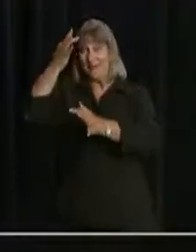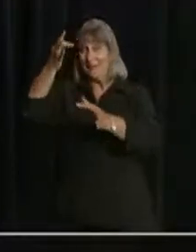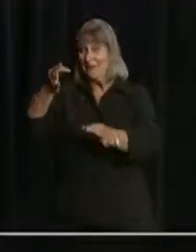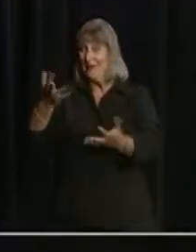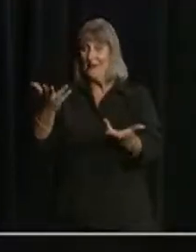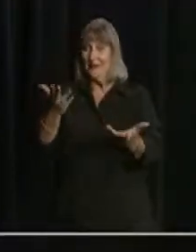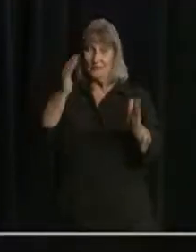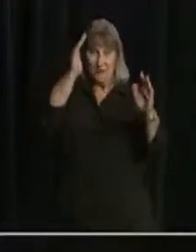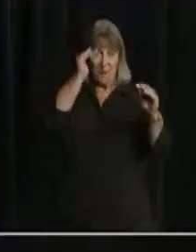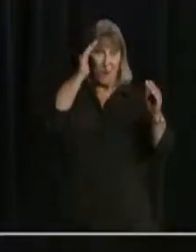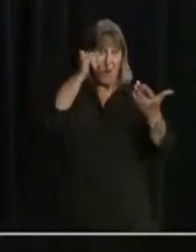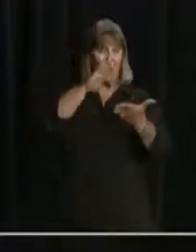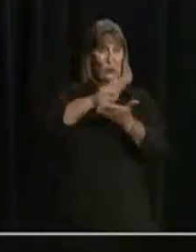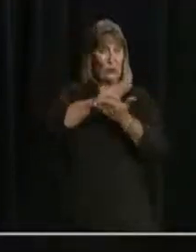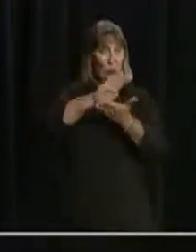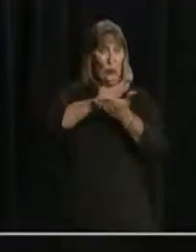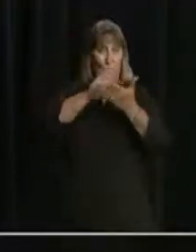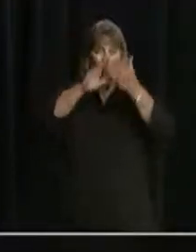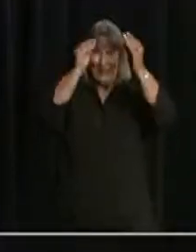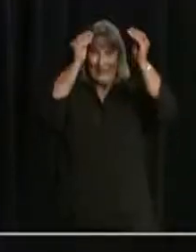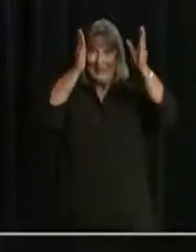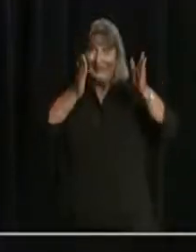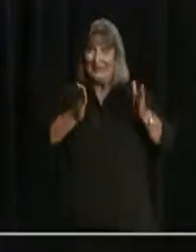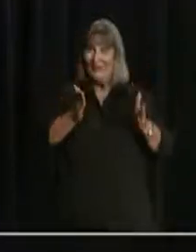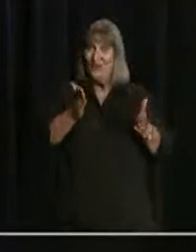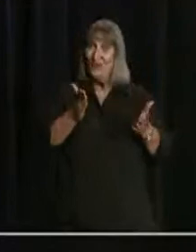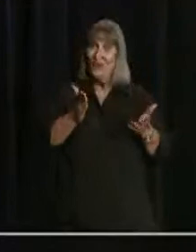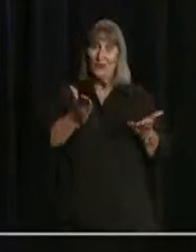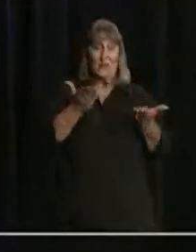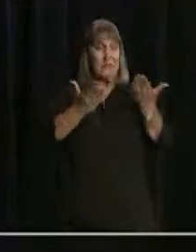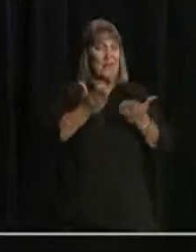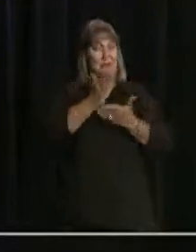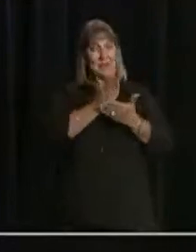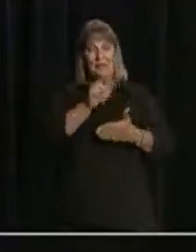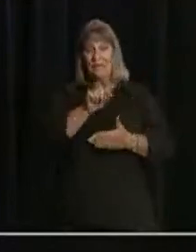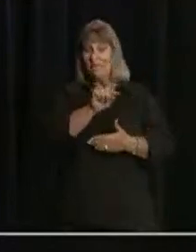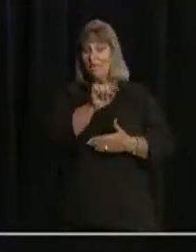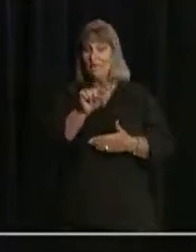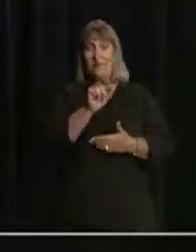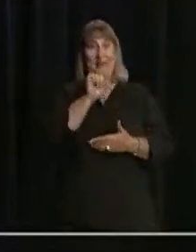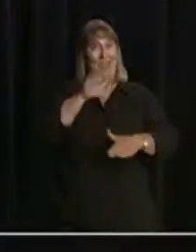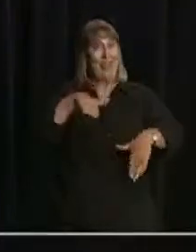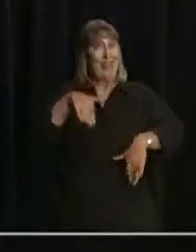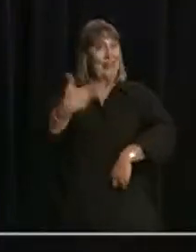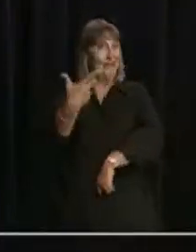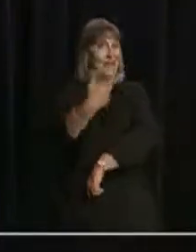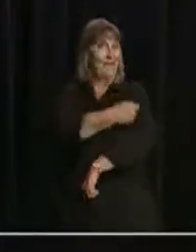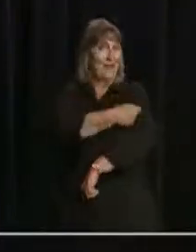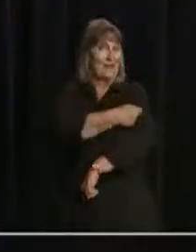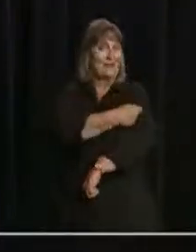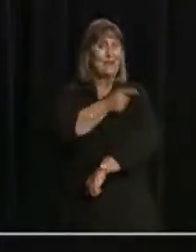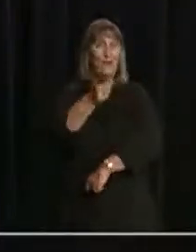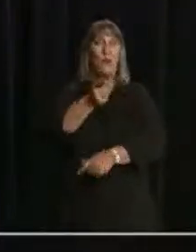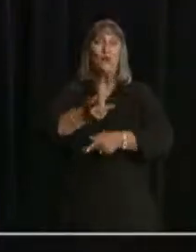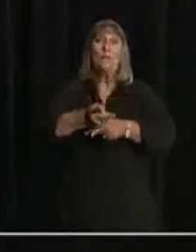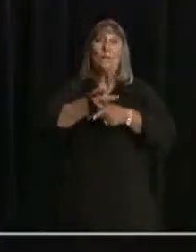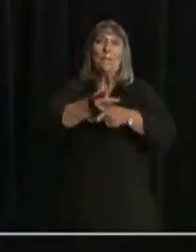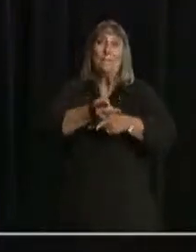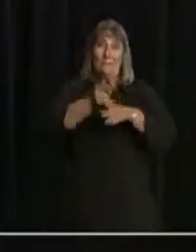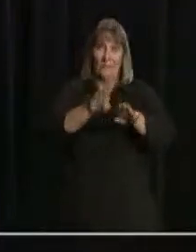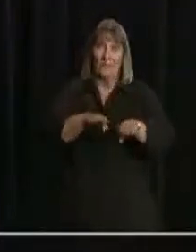and teachers may be part of that 20% or so that didn't get vaccinated. So just be careful with your child,